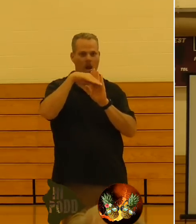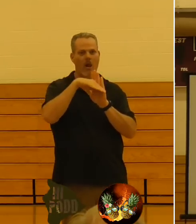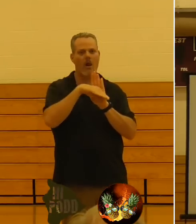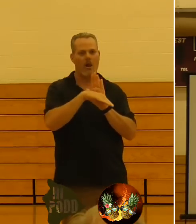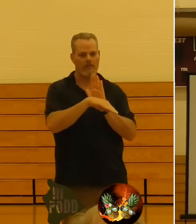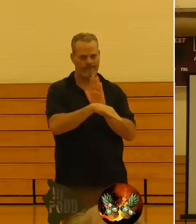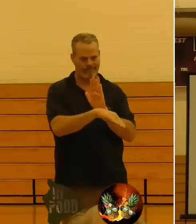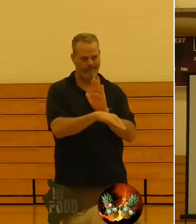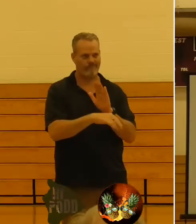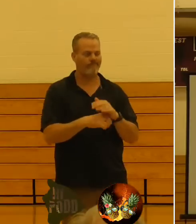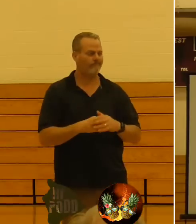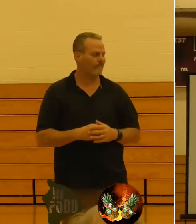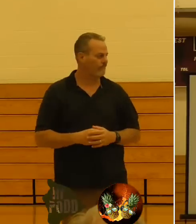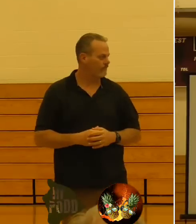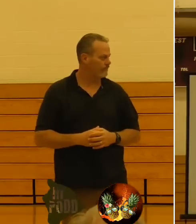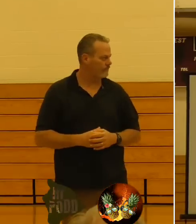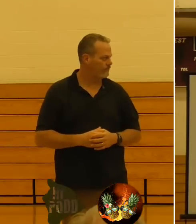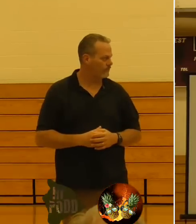off.